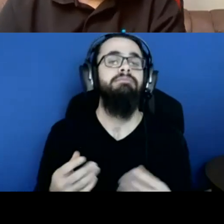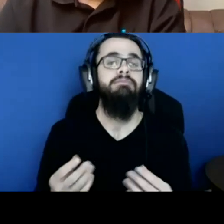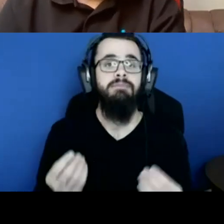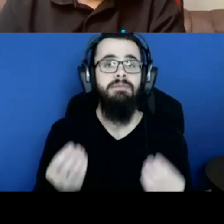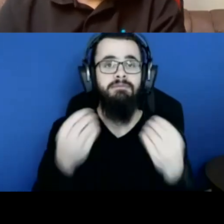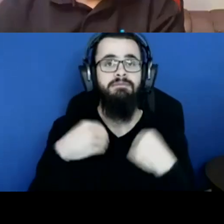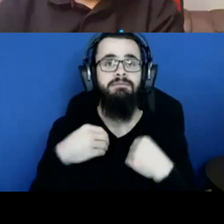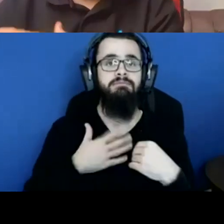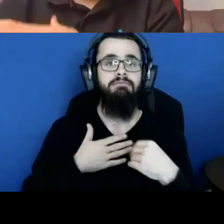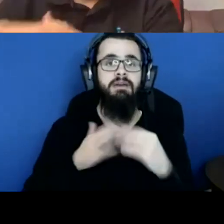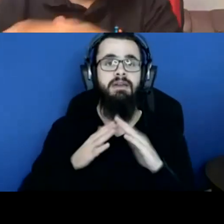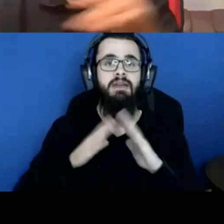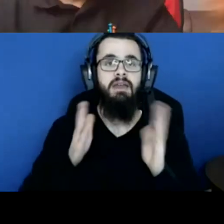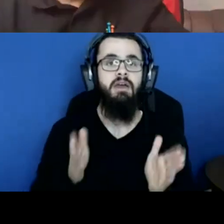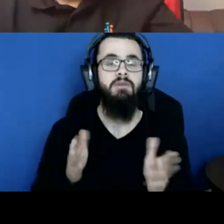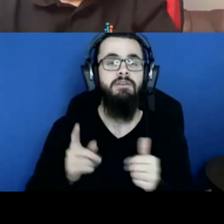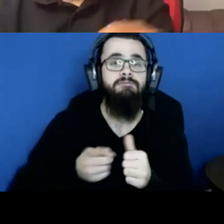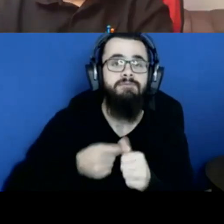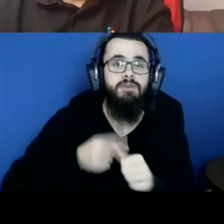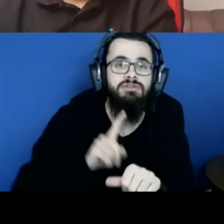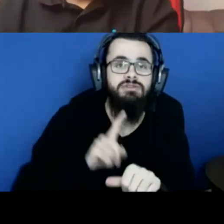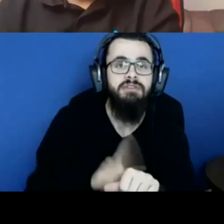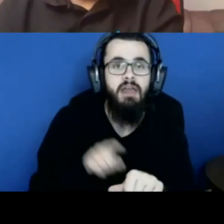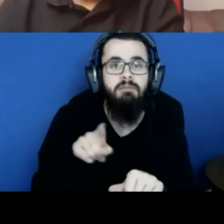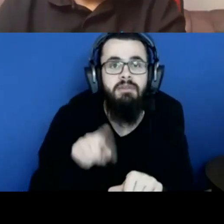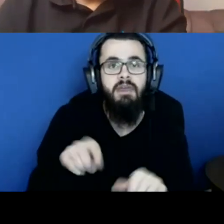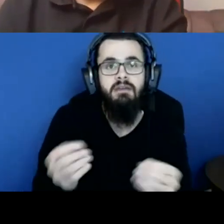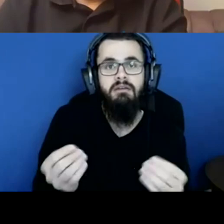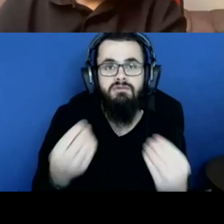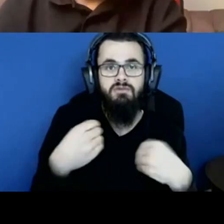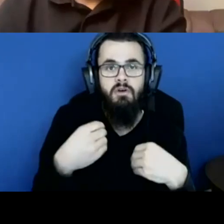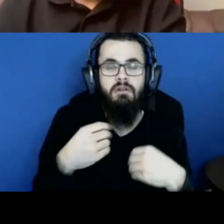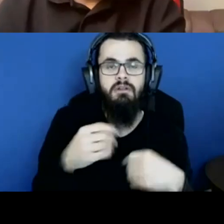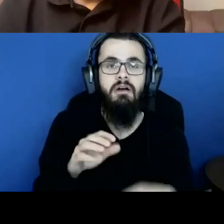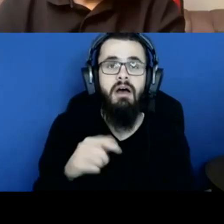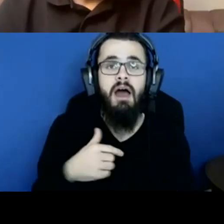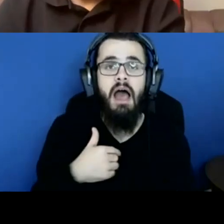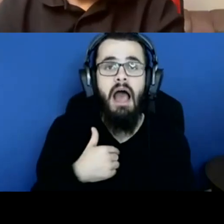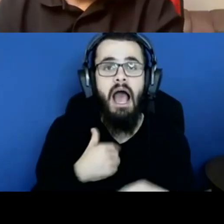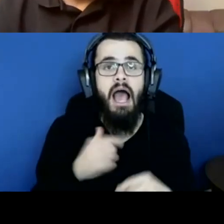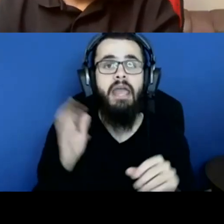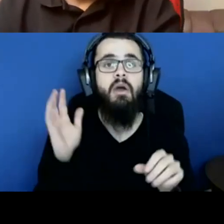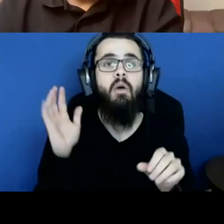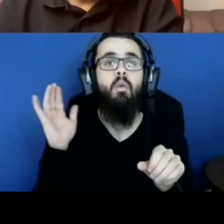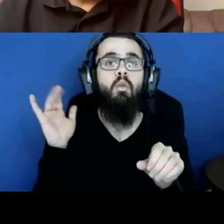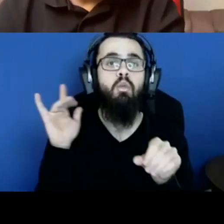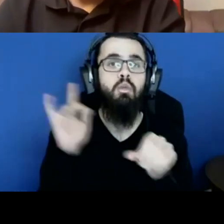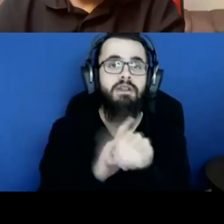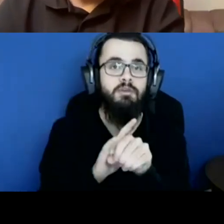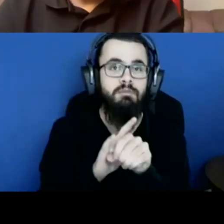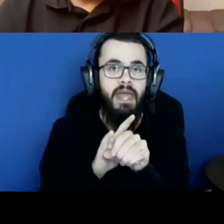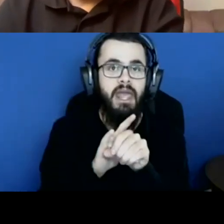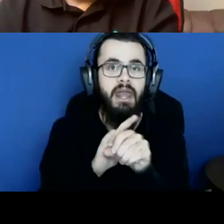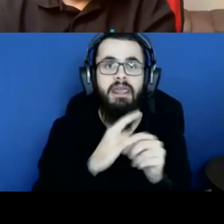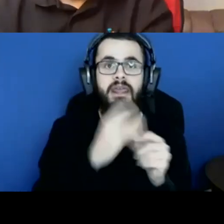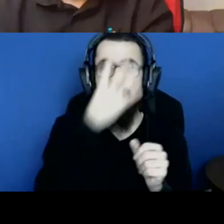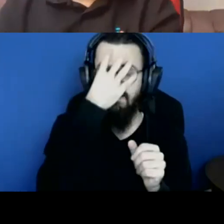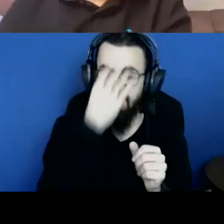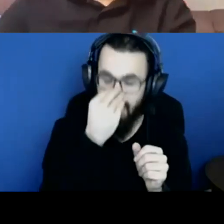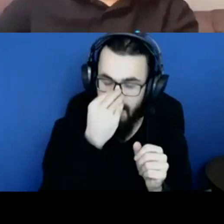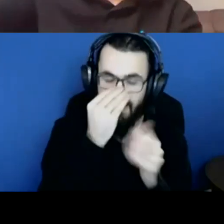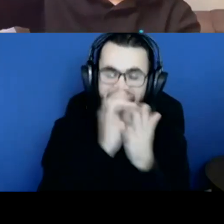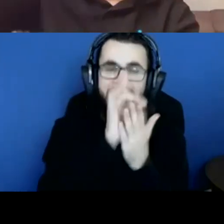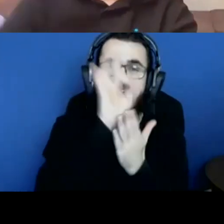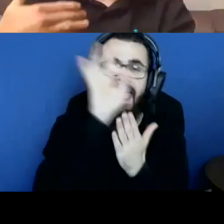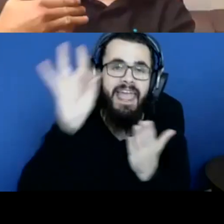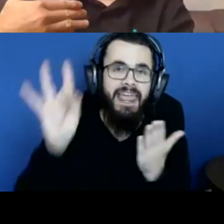I put it in my house the first time, I went to bed and I slept 8 hours, not worrying about anything, not